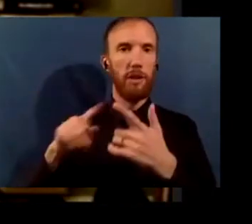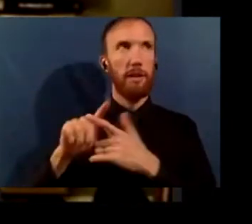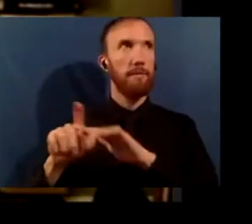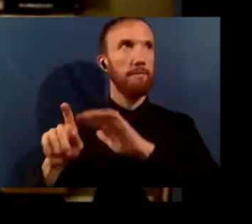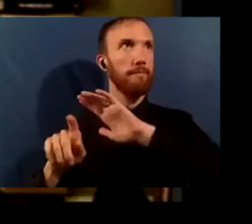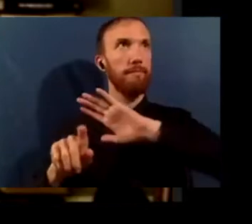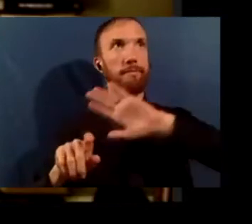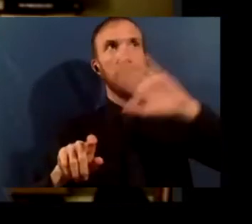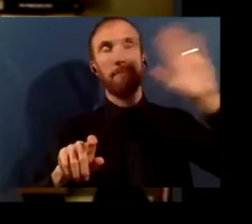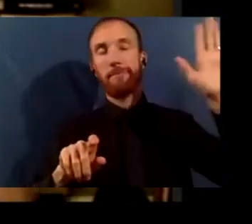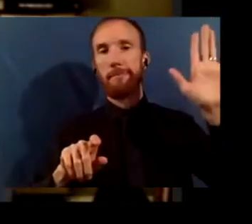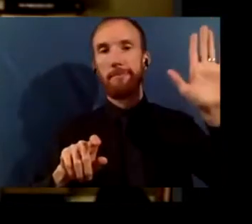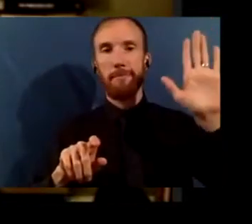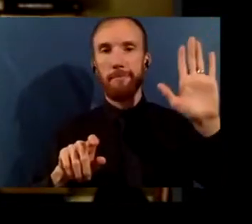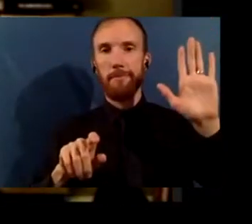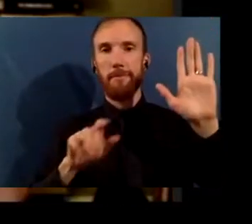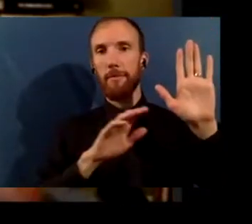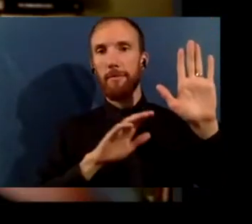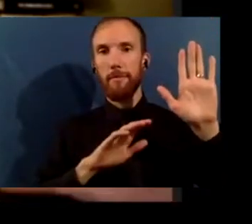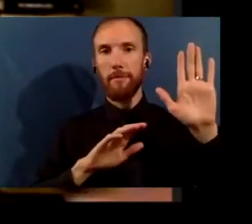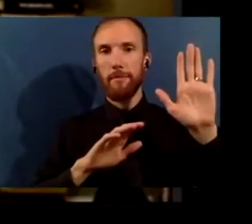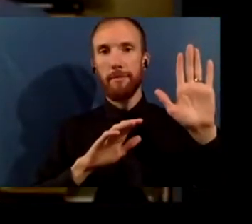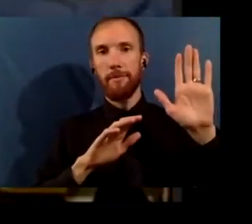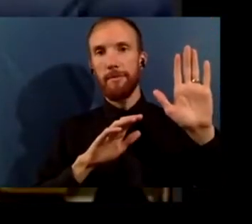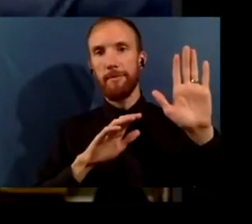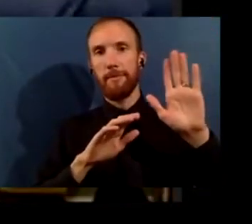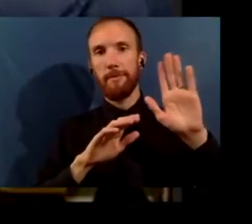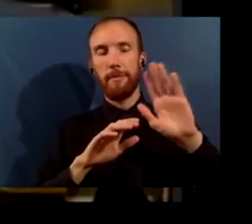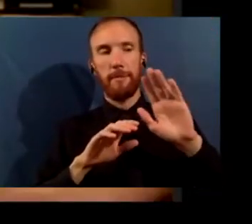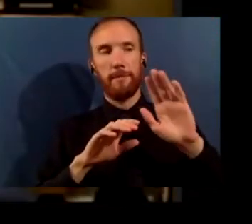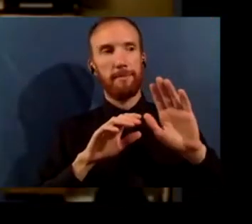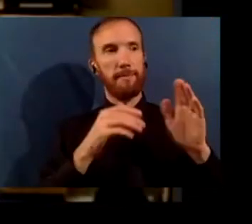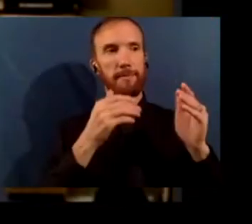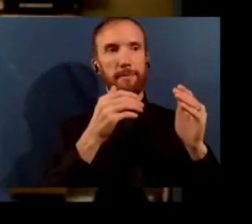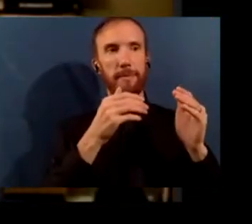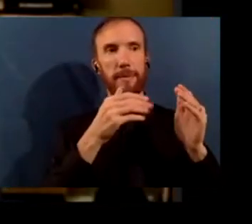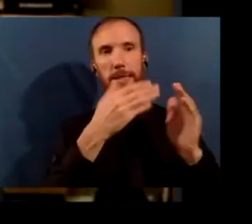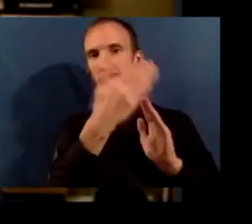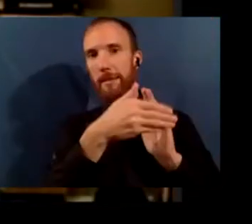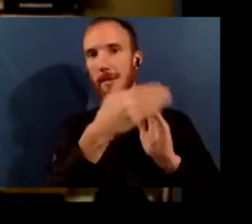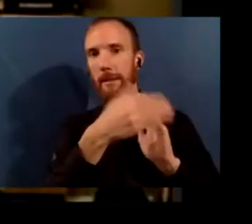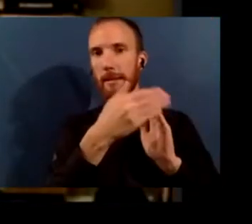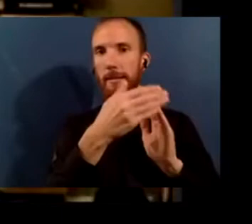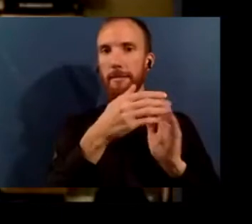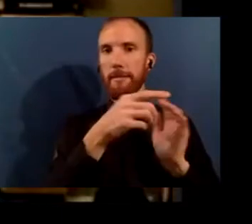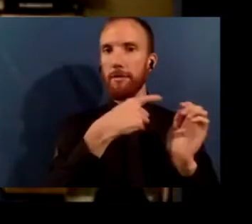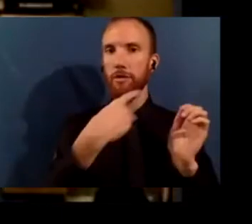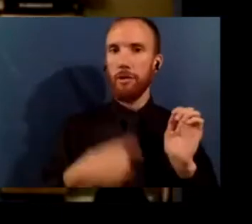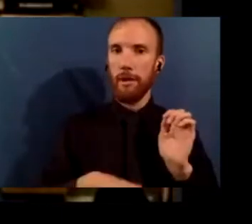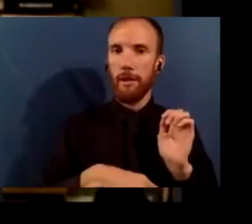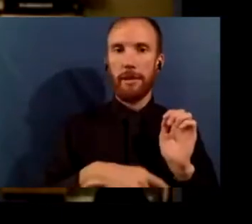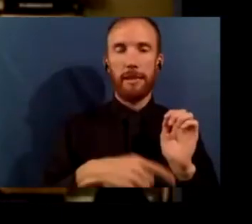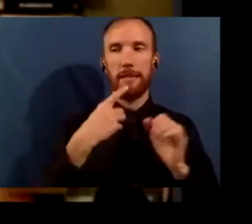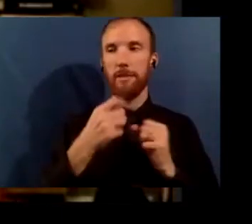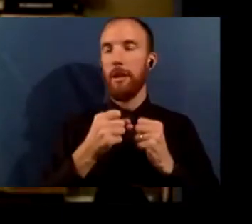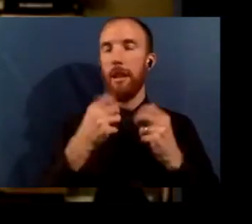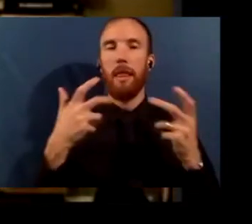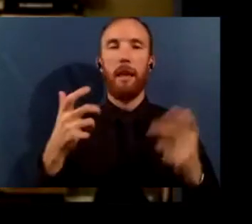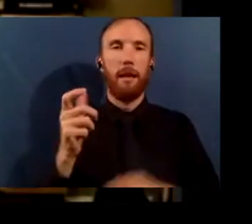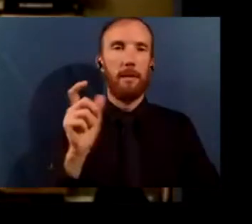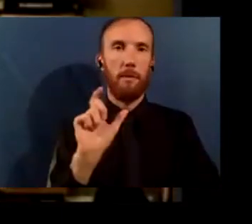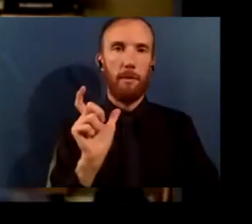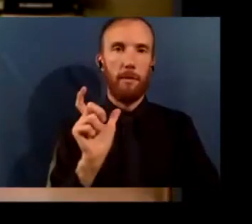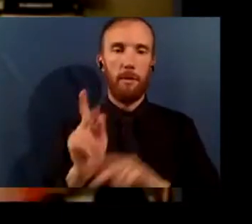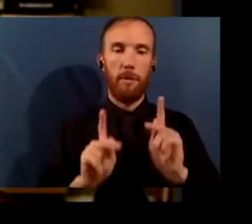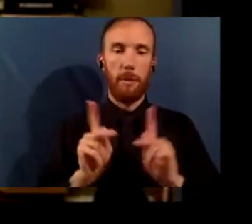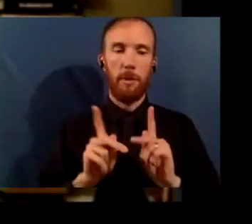of Mongolia, just to the edge, you have a large belt of Muslims. And he said, we need to use